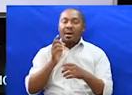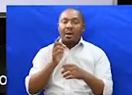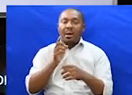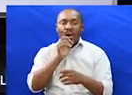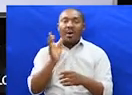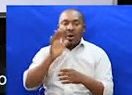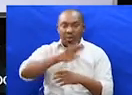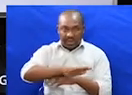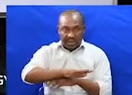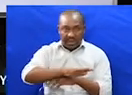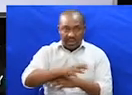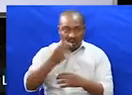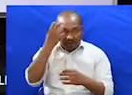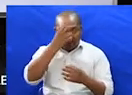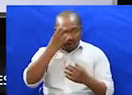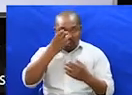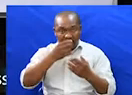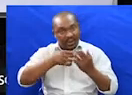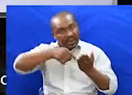the nucleus of the cell,